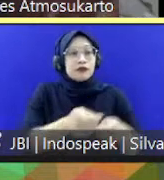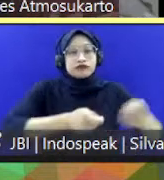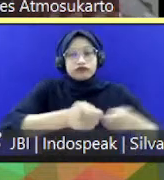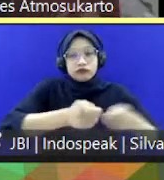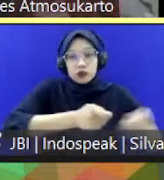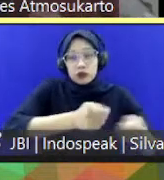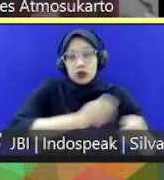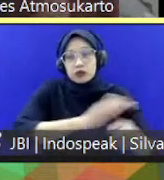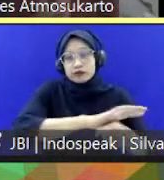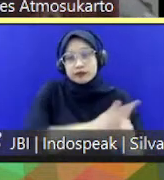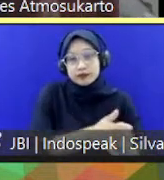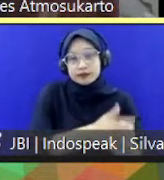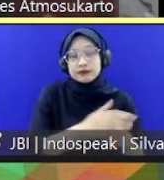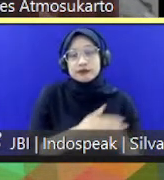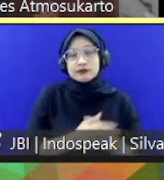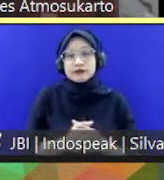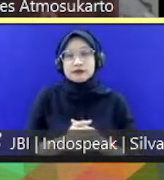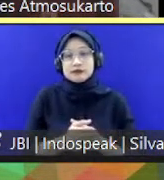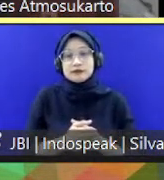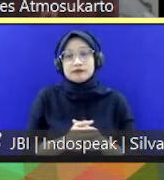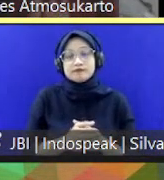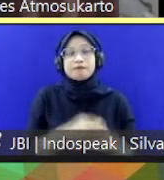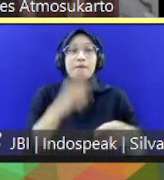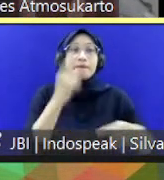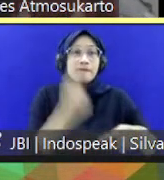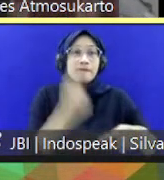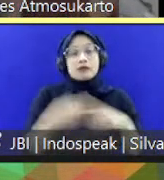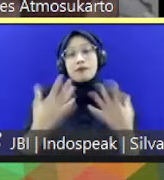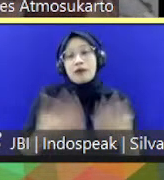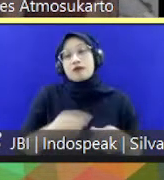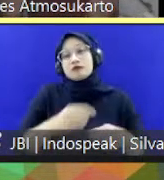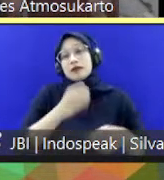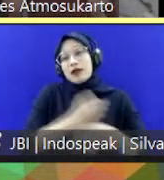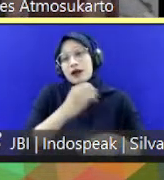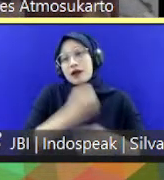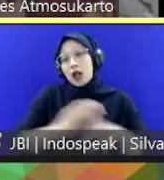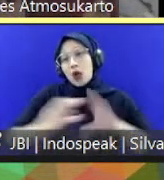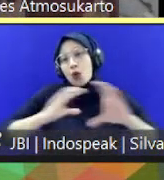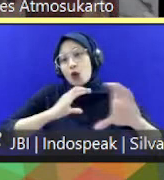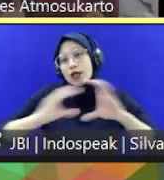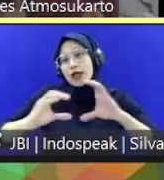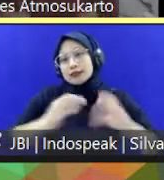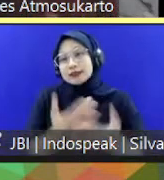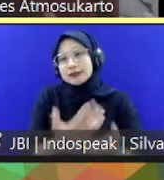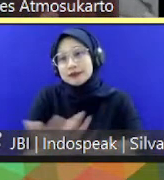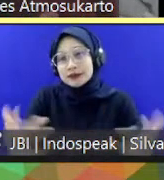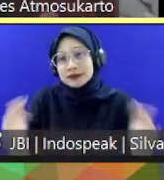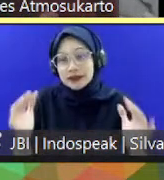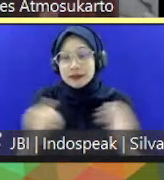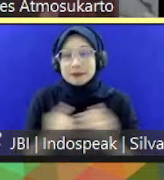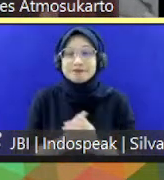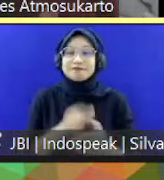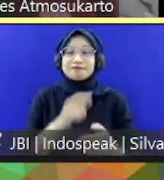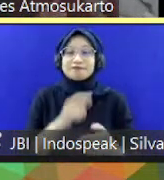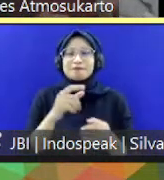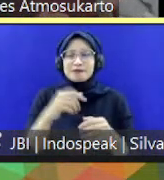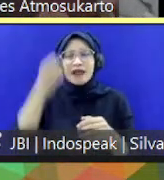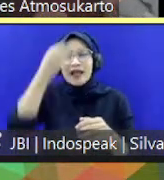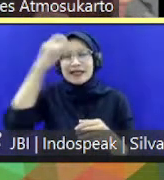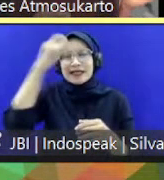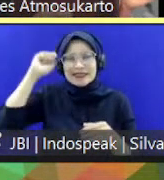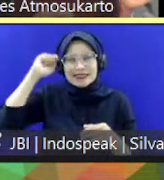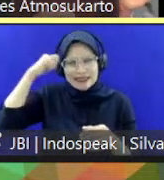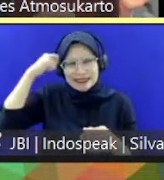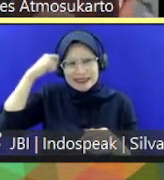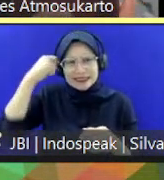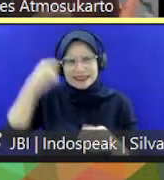if he did, then he failed to communicate it. Now, who can forget some of his classical quotes that Indonesians are immune